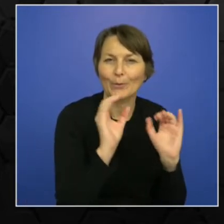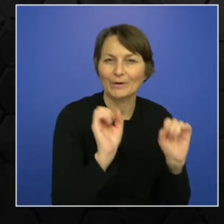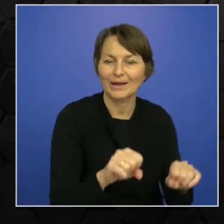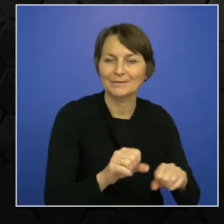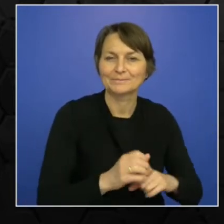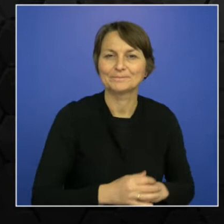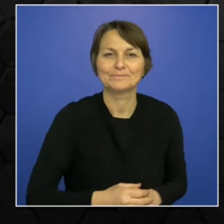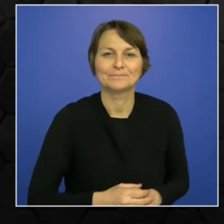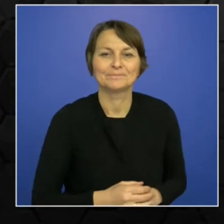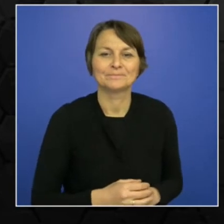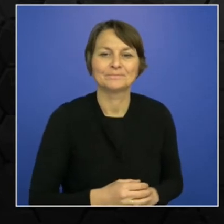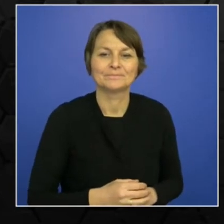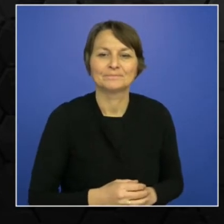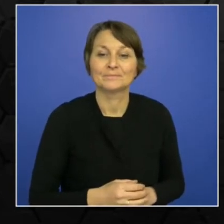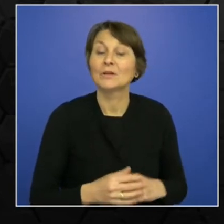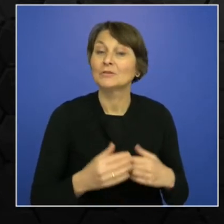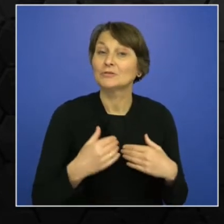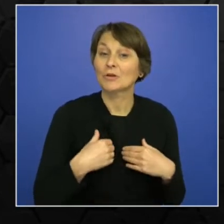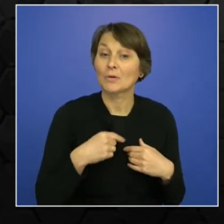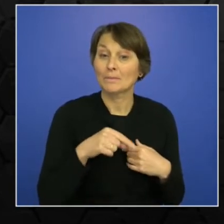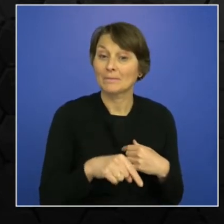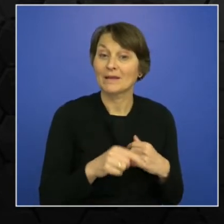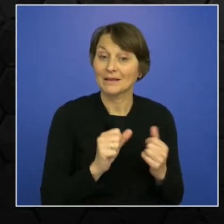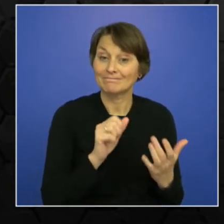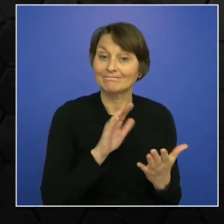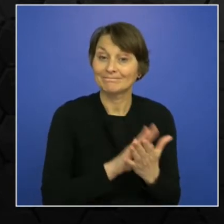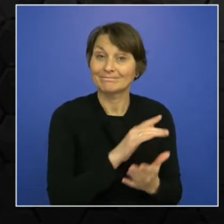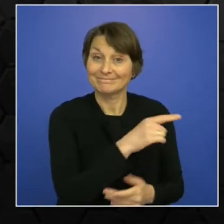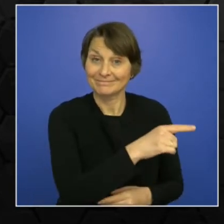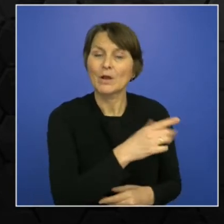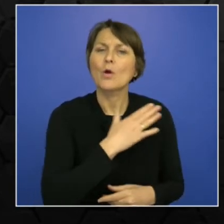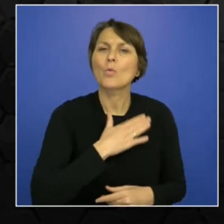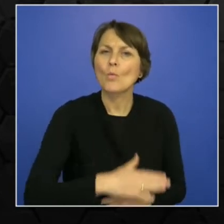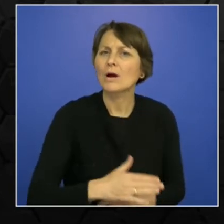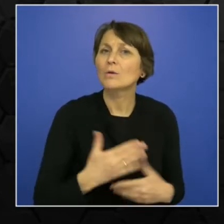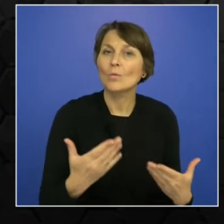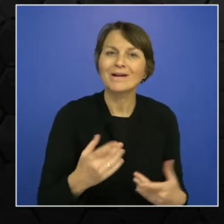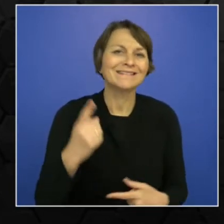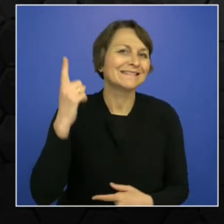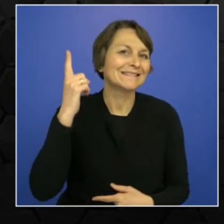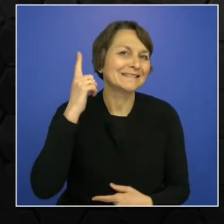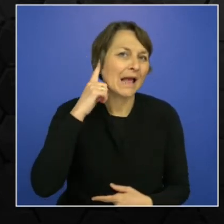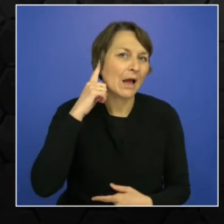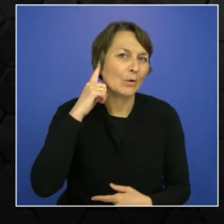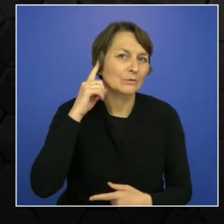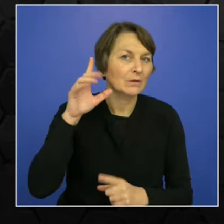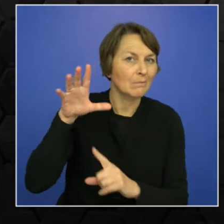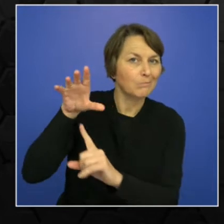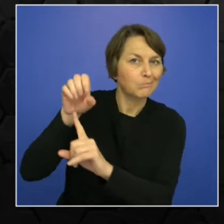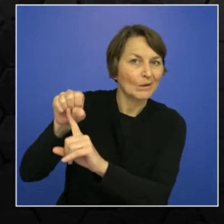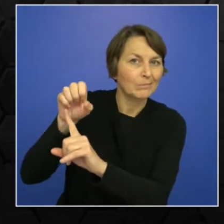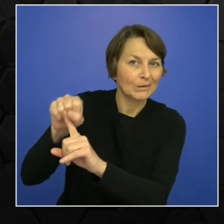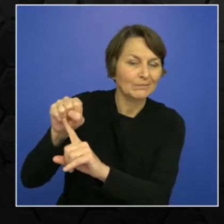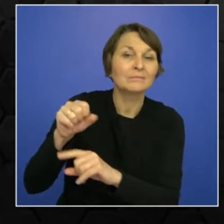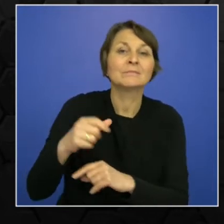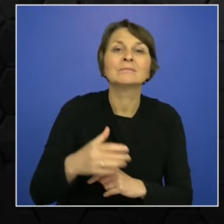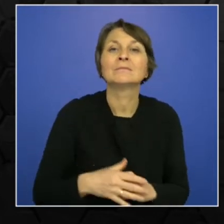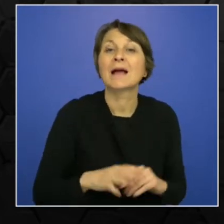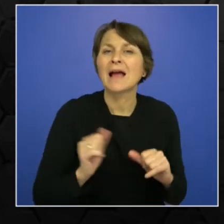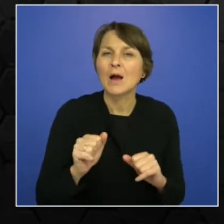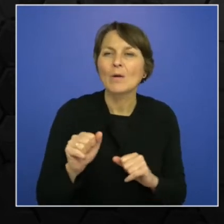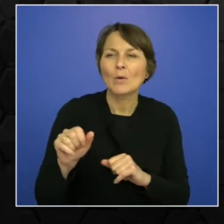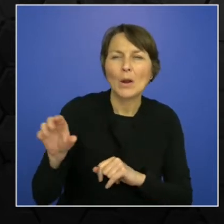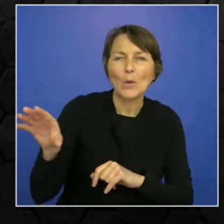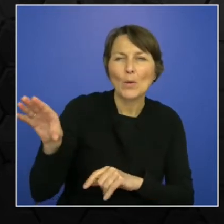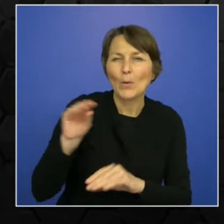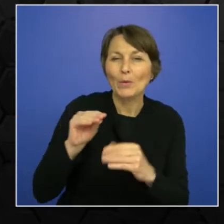the application that I have introduced is that of a sound recognition, and what I'm trying to do is do the feature extraction from the